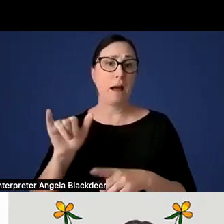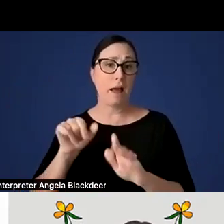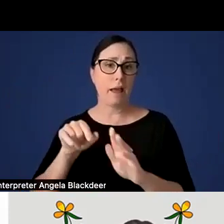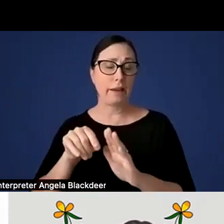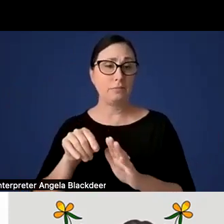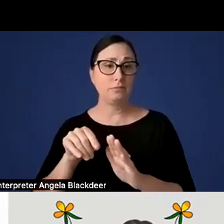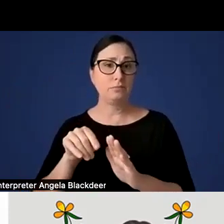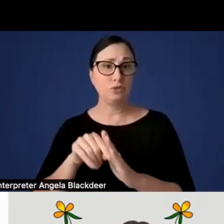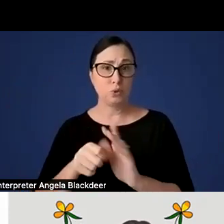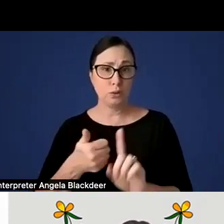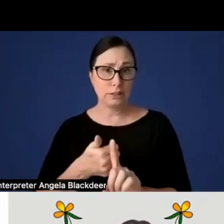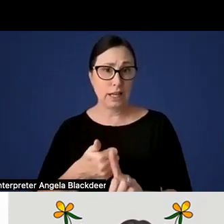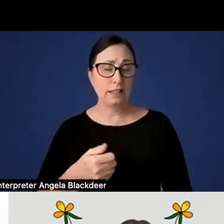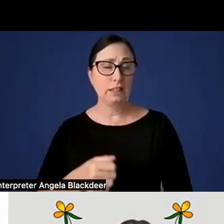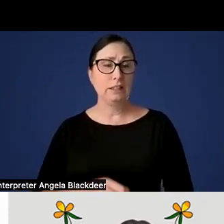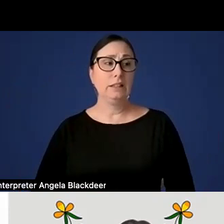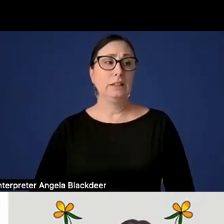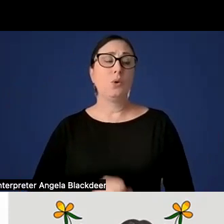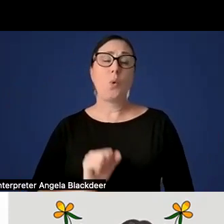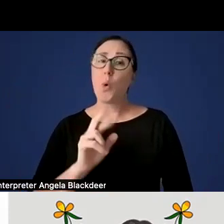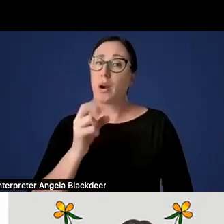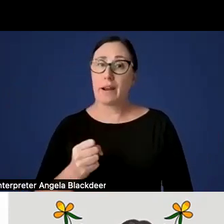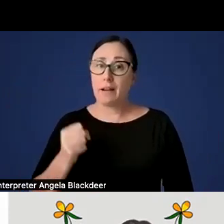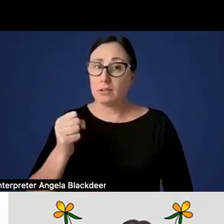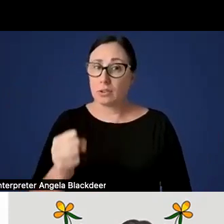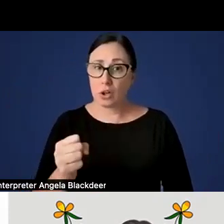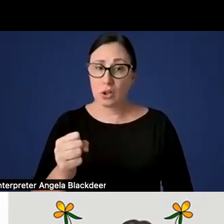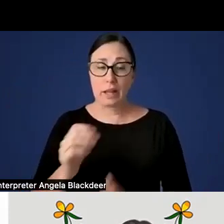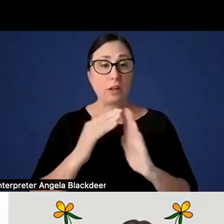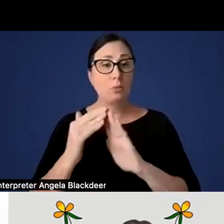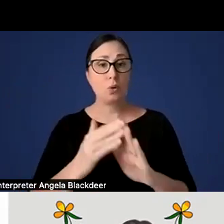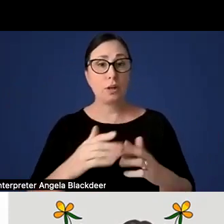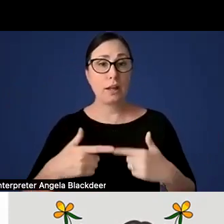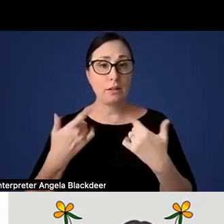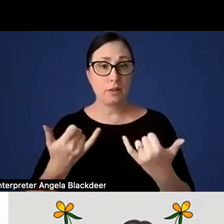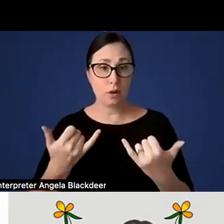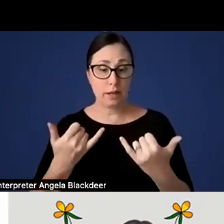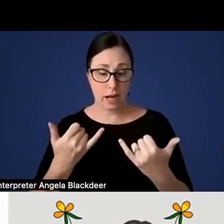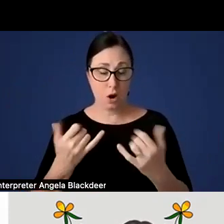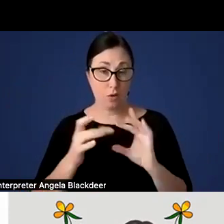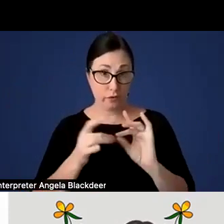which, and the community I live right now, we had, a kind of